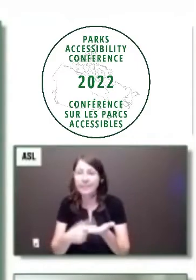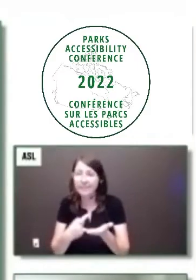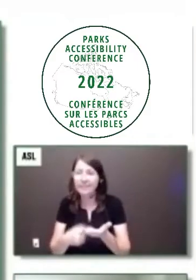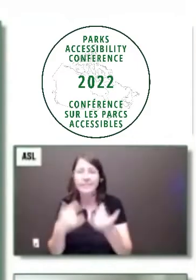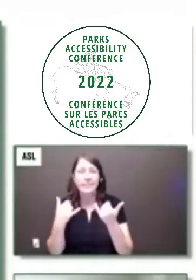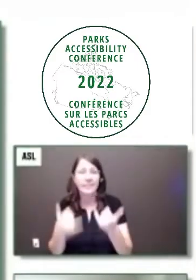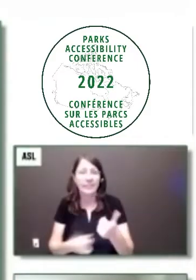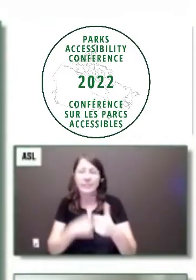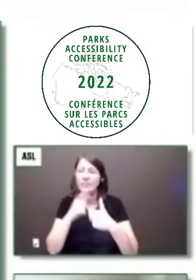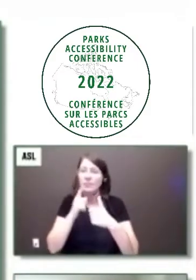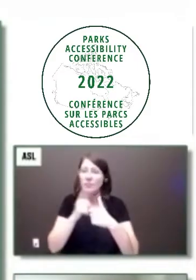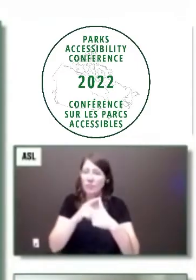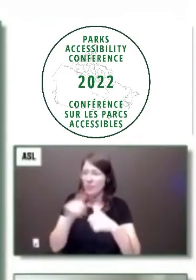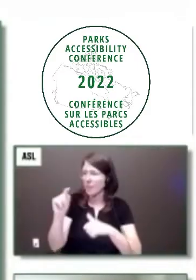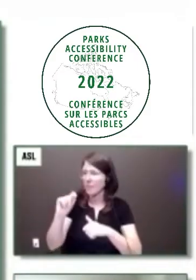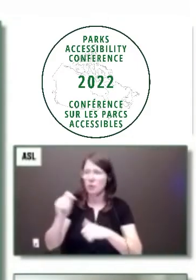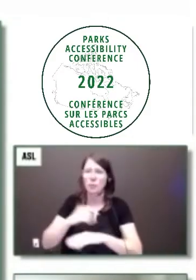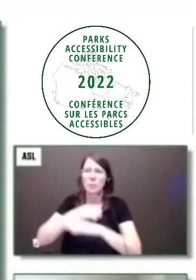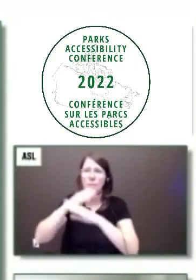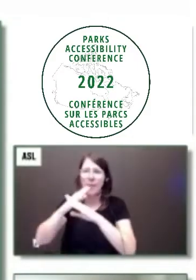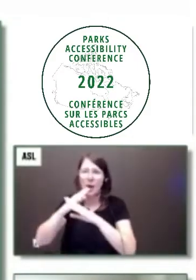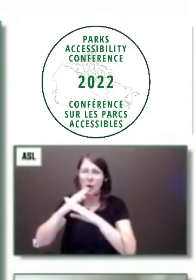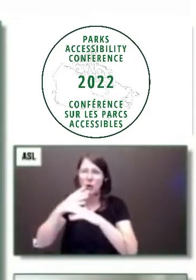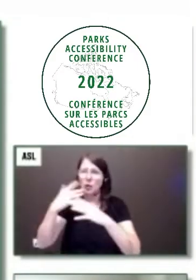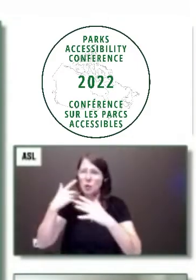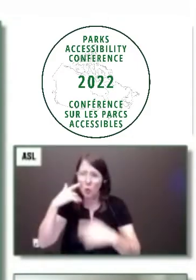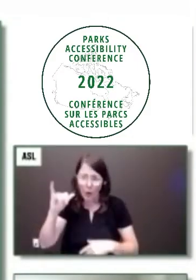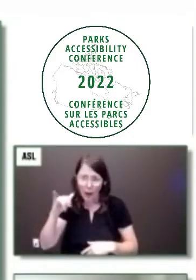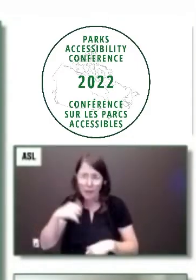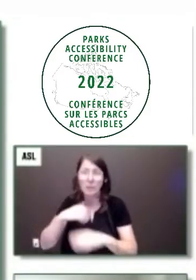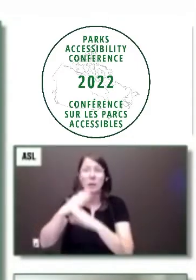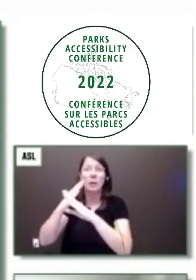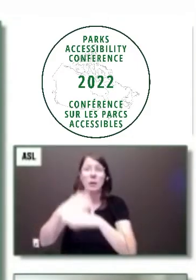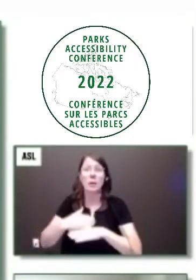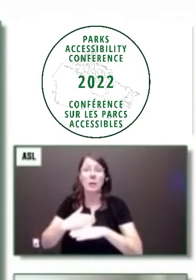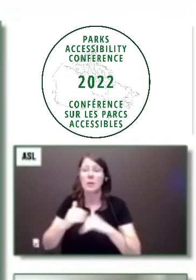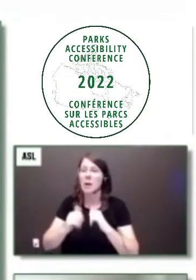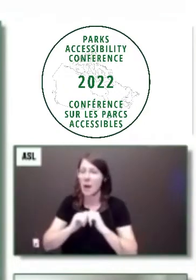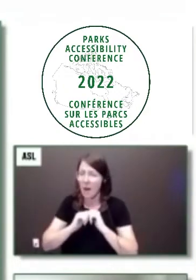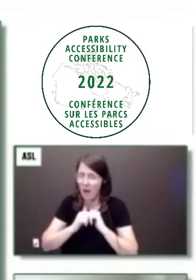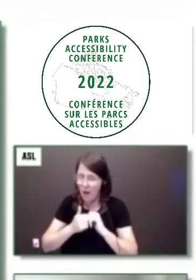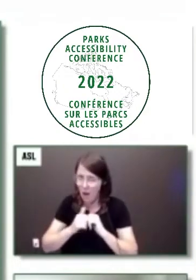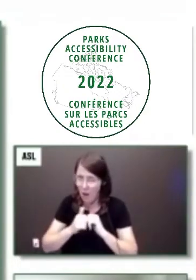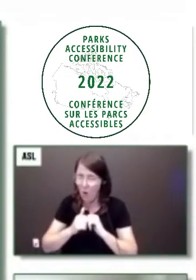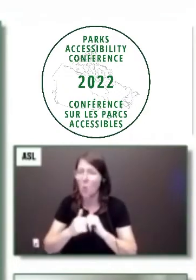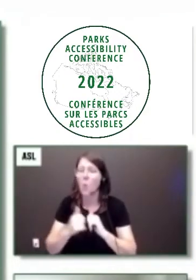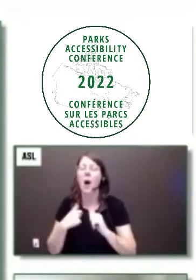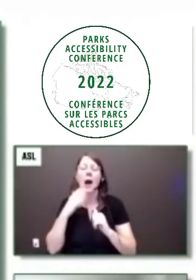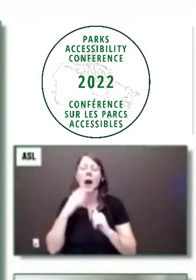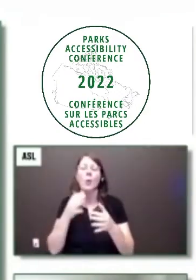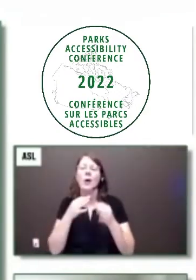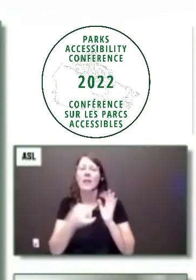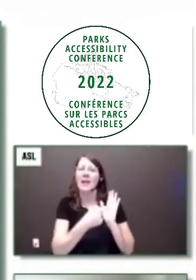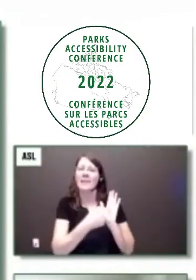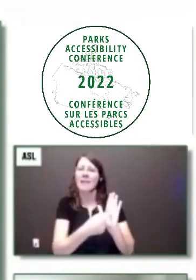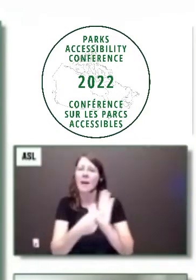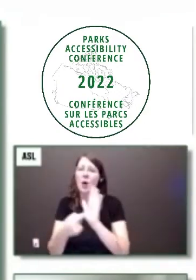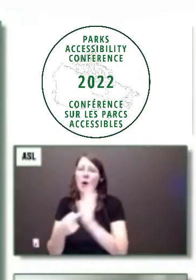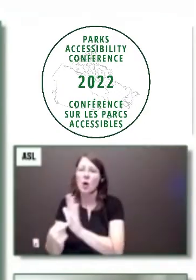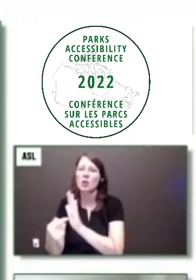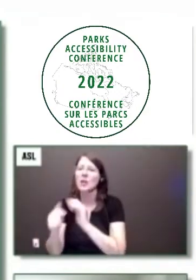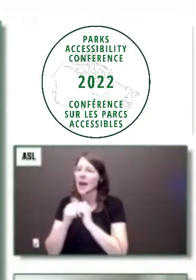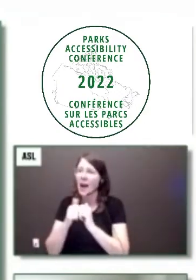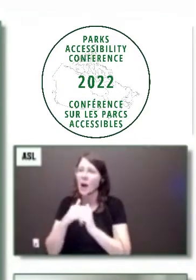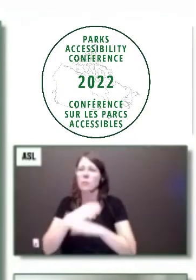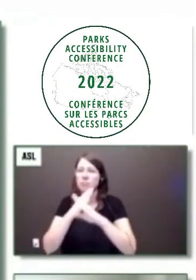needed to overcome those barriers. I'll give examples of places where this has been implemented in parks, and then we'll move on to a Q&A if we have any